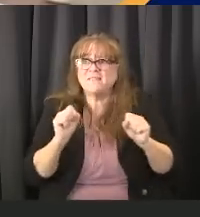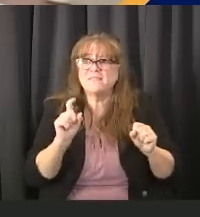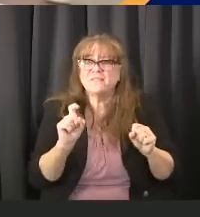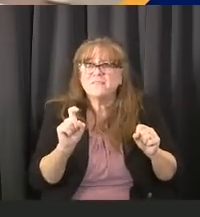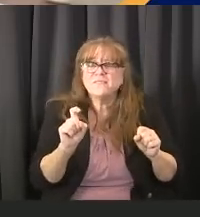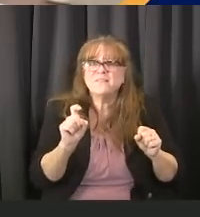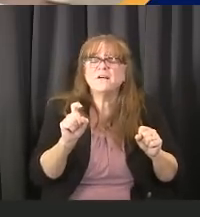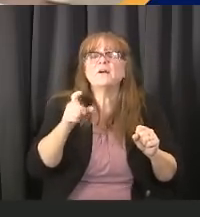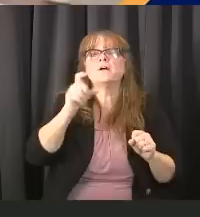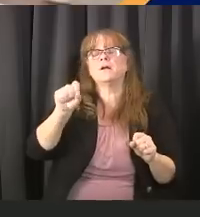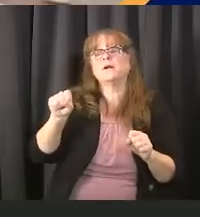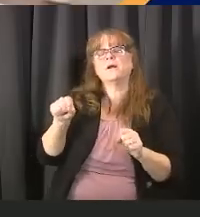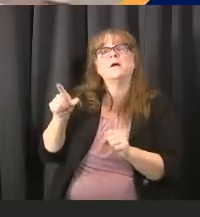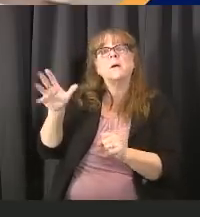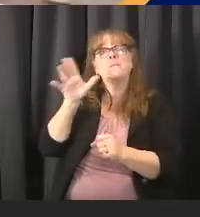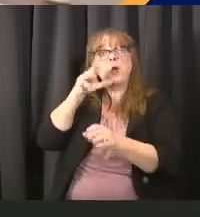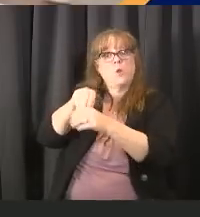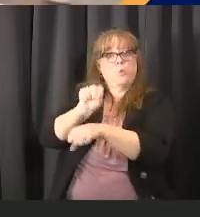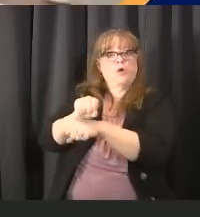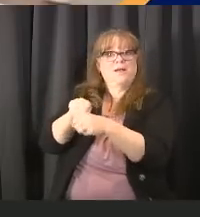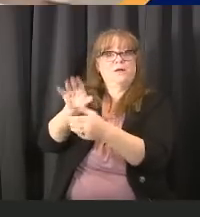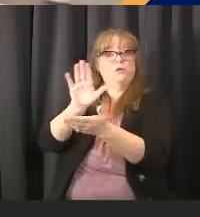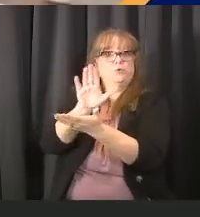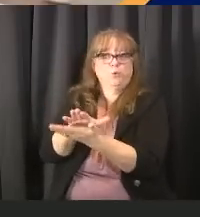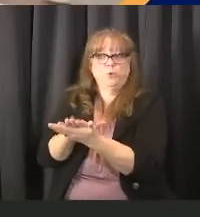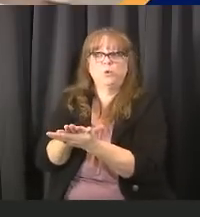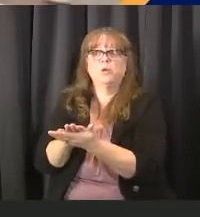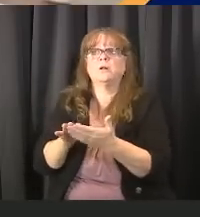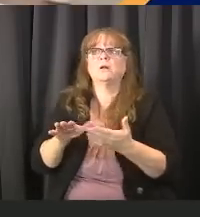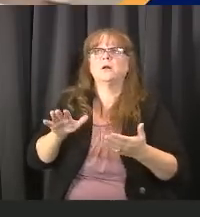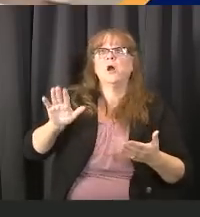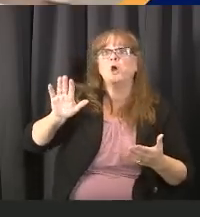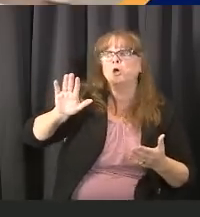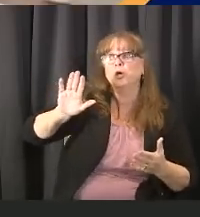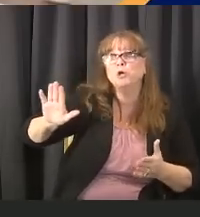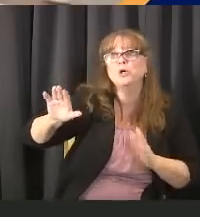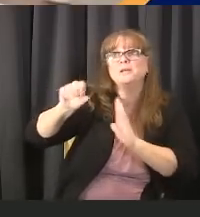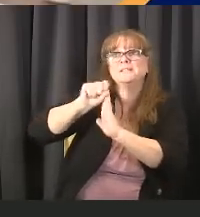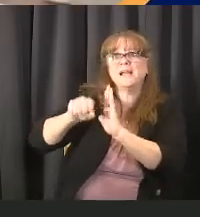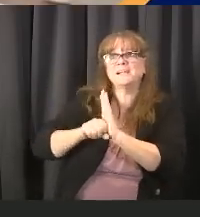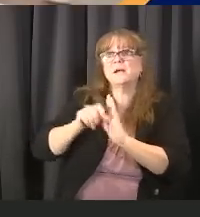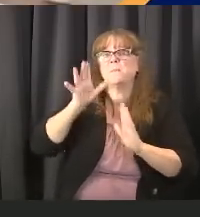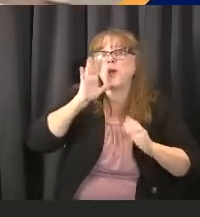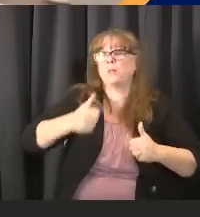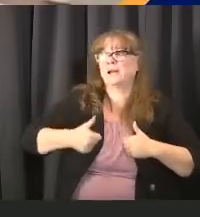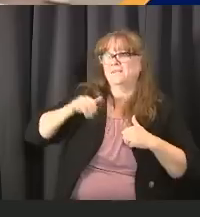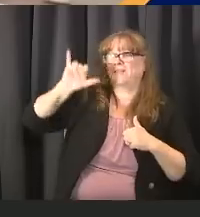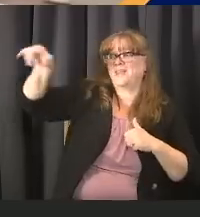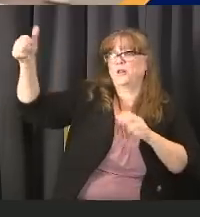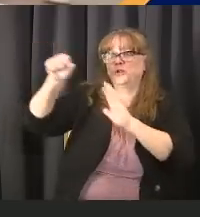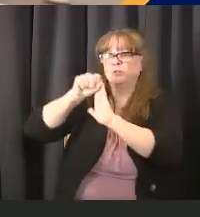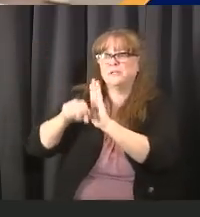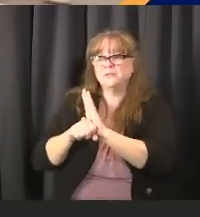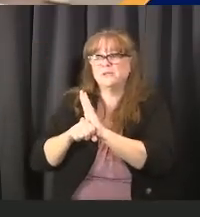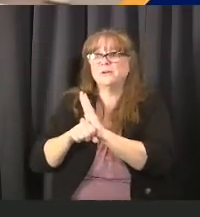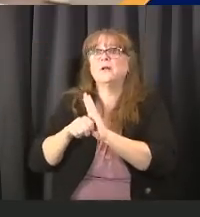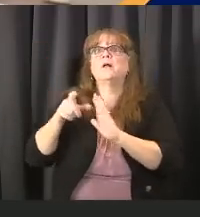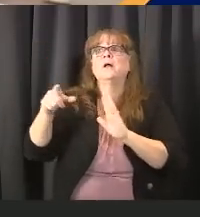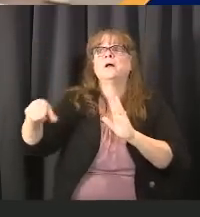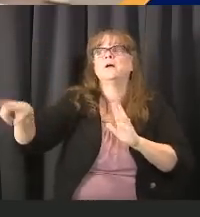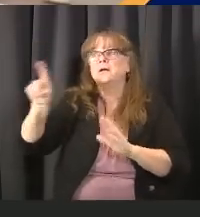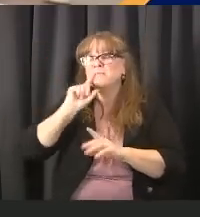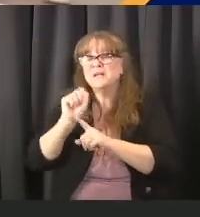has to go to a football stadium to get it done. And she's not exactly comfortable around being around a couple hundred people, and she'd prefer to